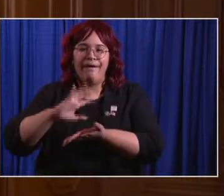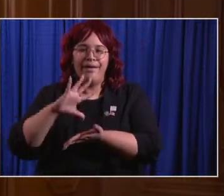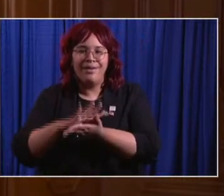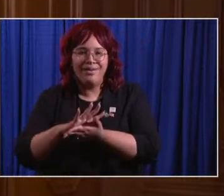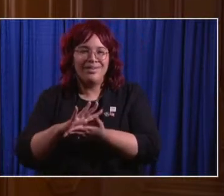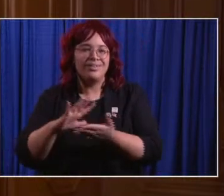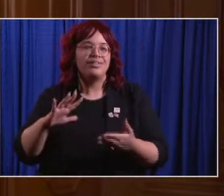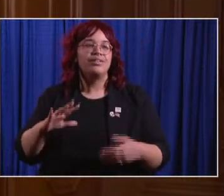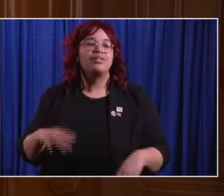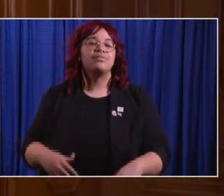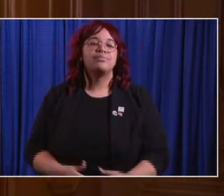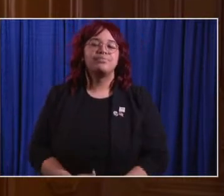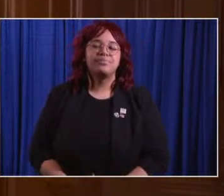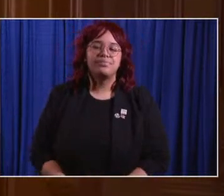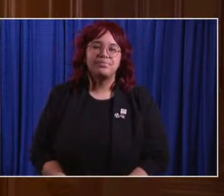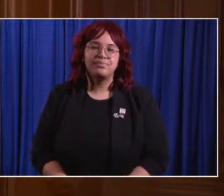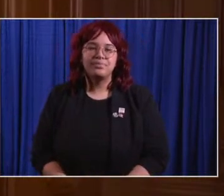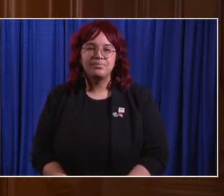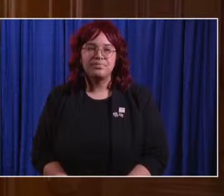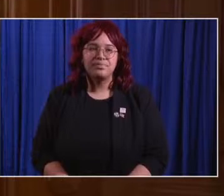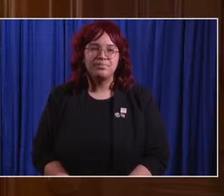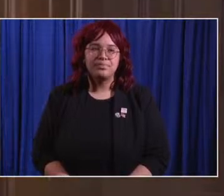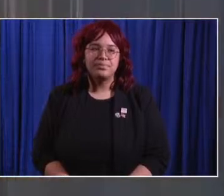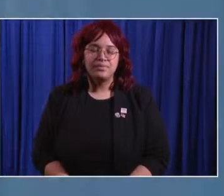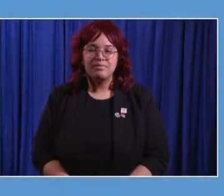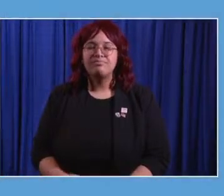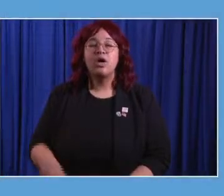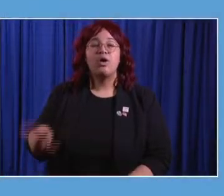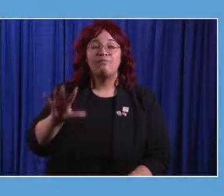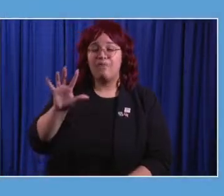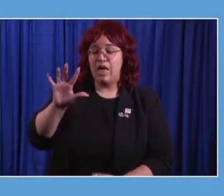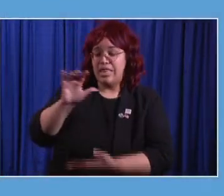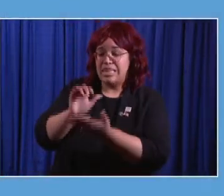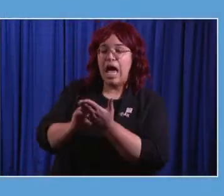over 5,000. We are now at